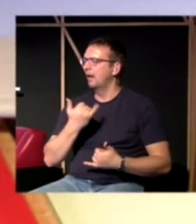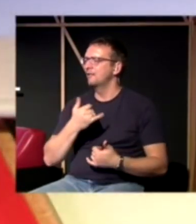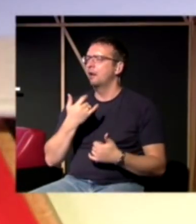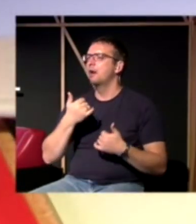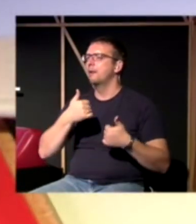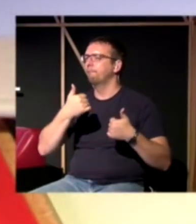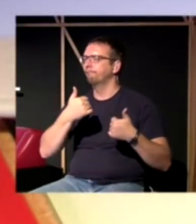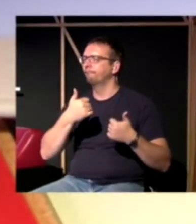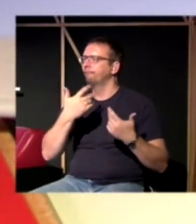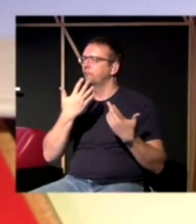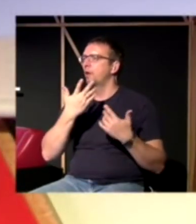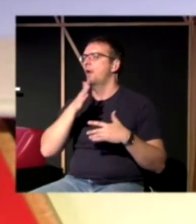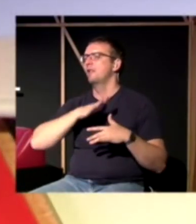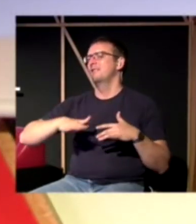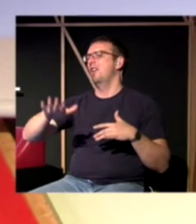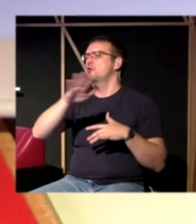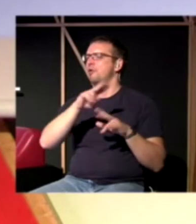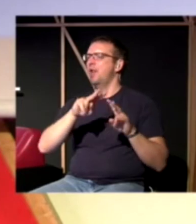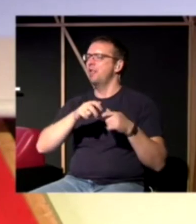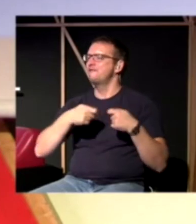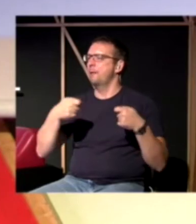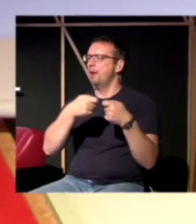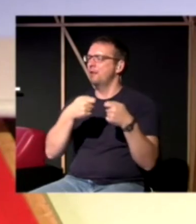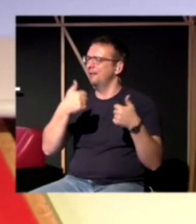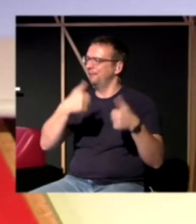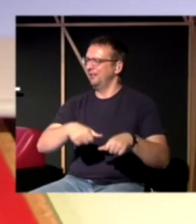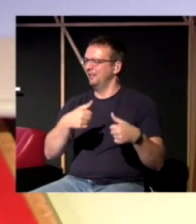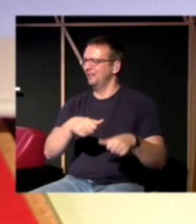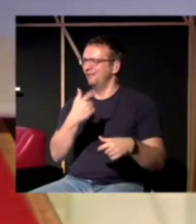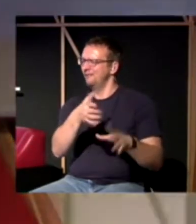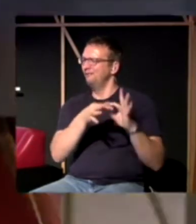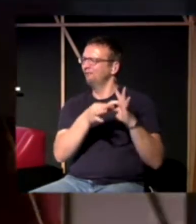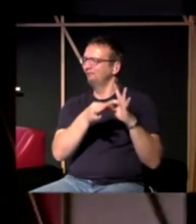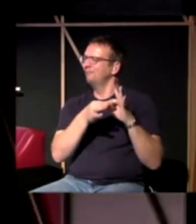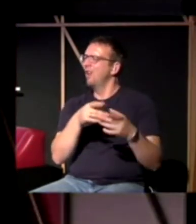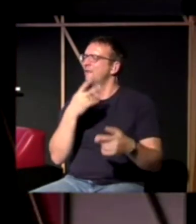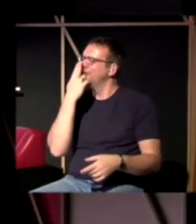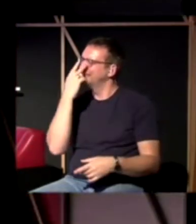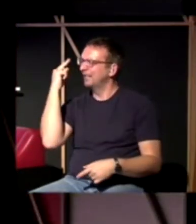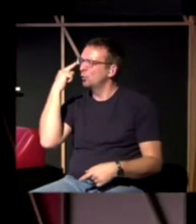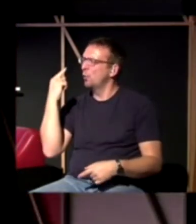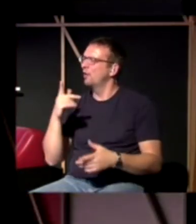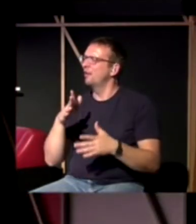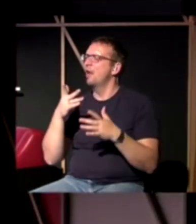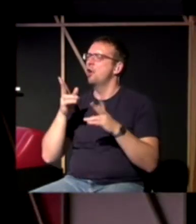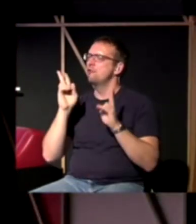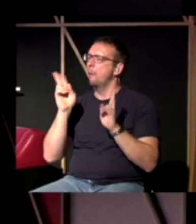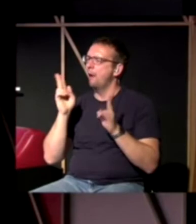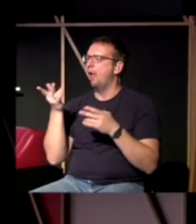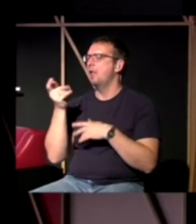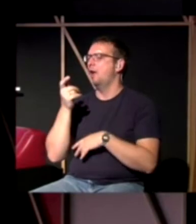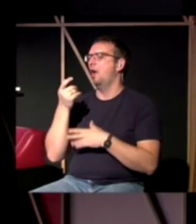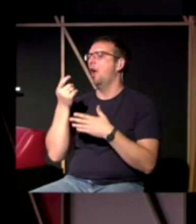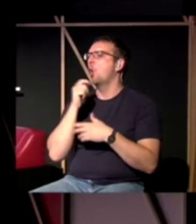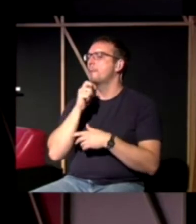does a standard training look like for an audio descriptive commentator? This has changed. It has changed over the years that